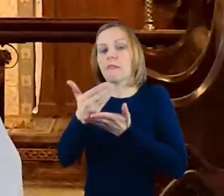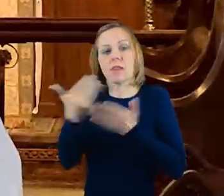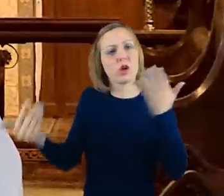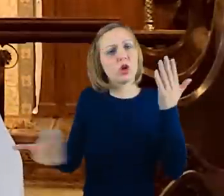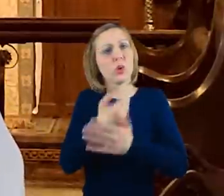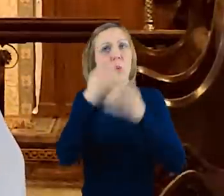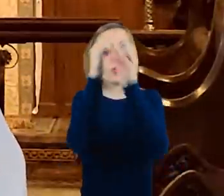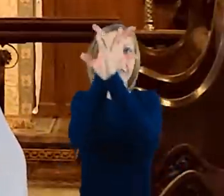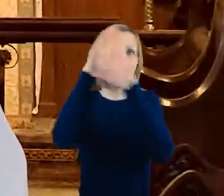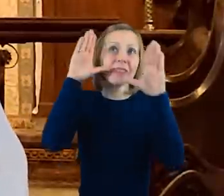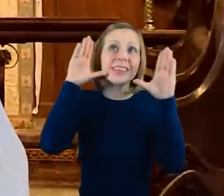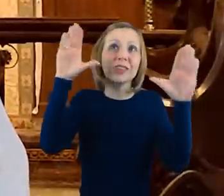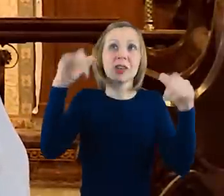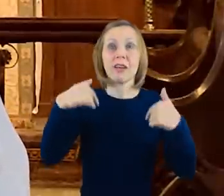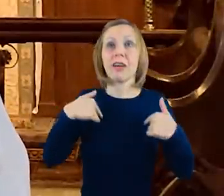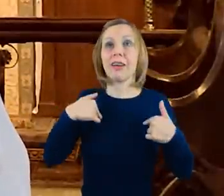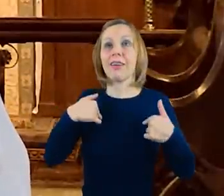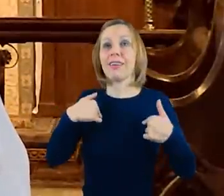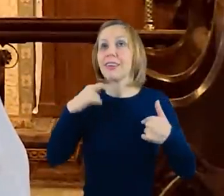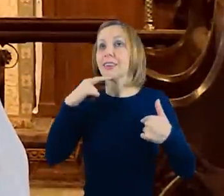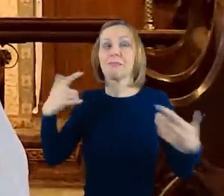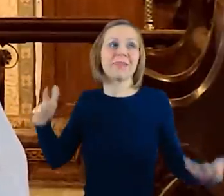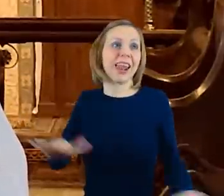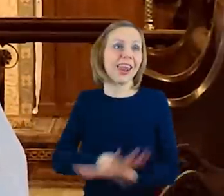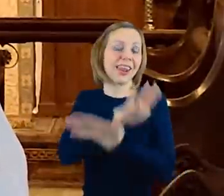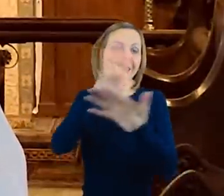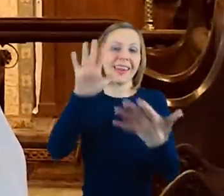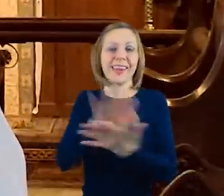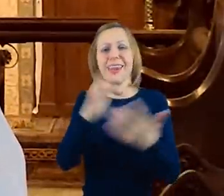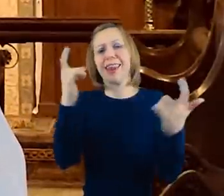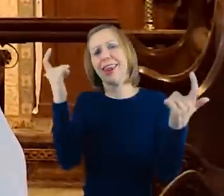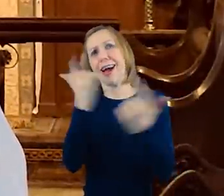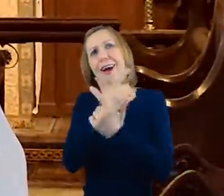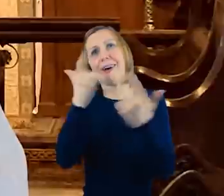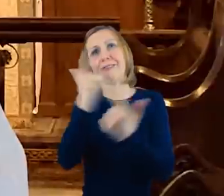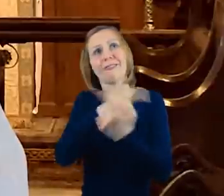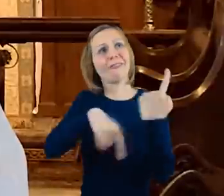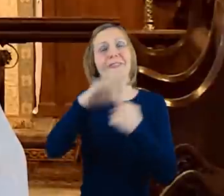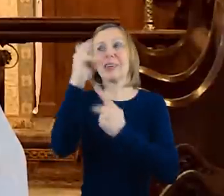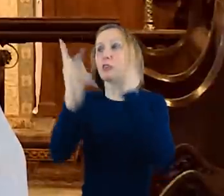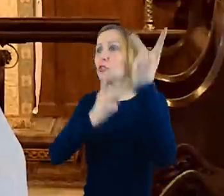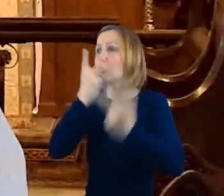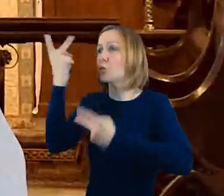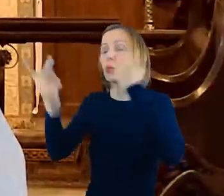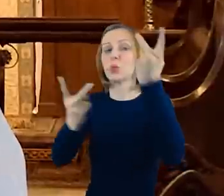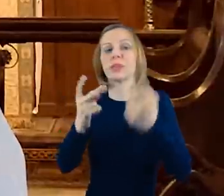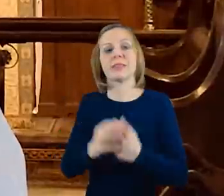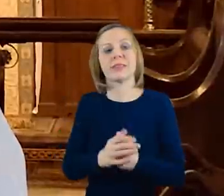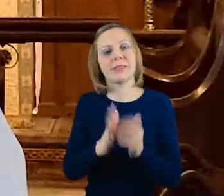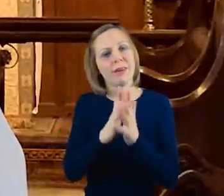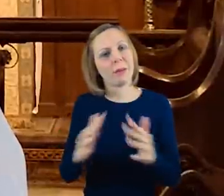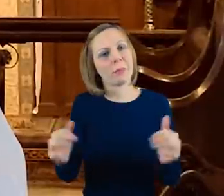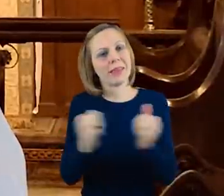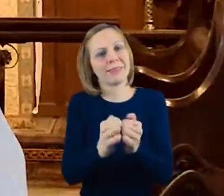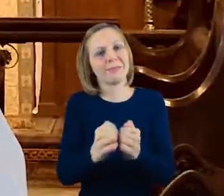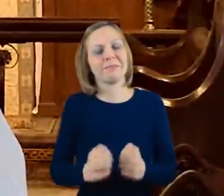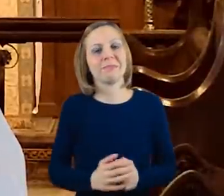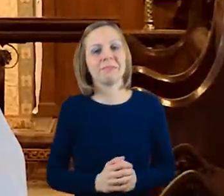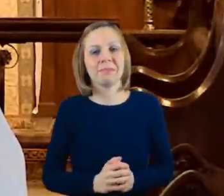be filled with laughter and our tongue with songs of joy. Amen.